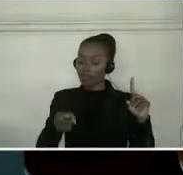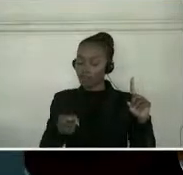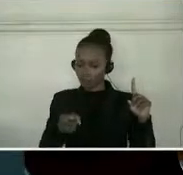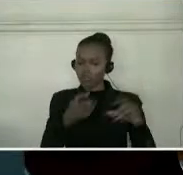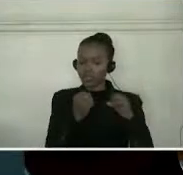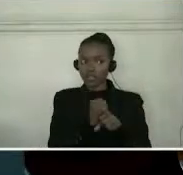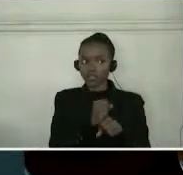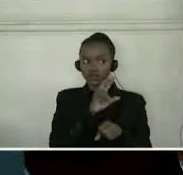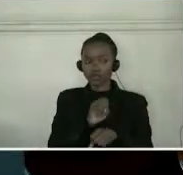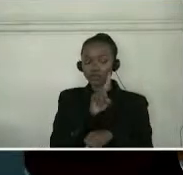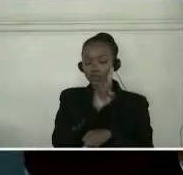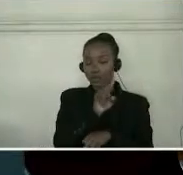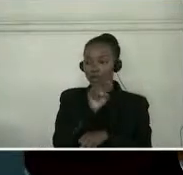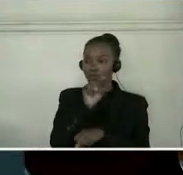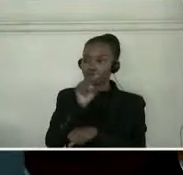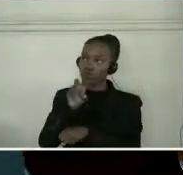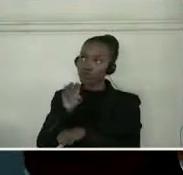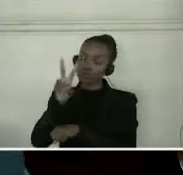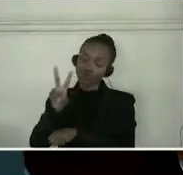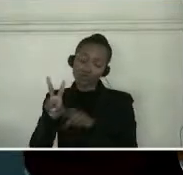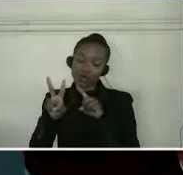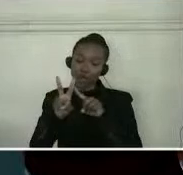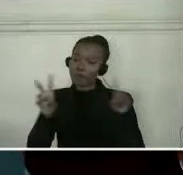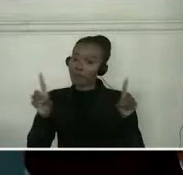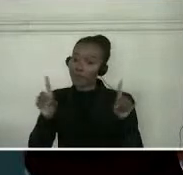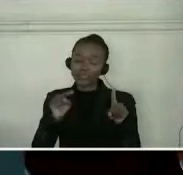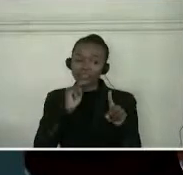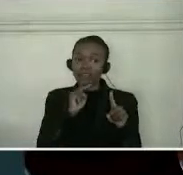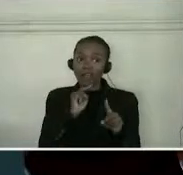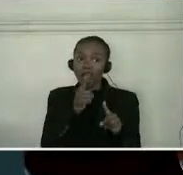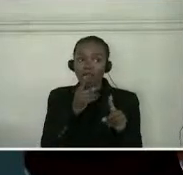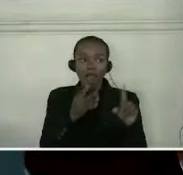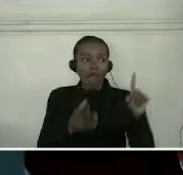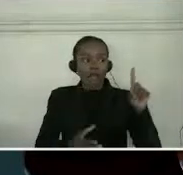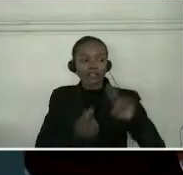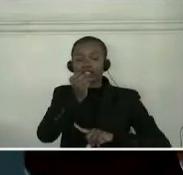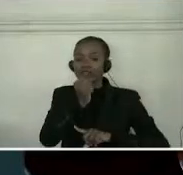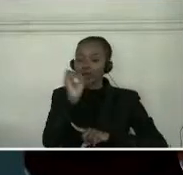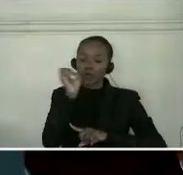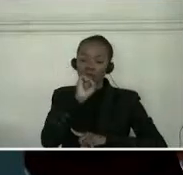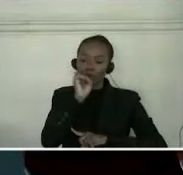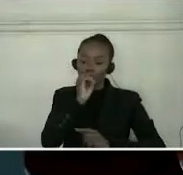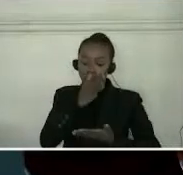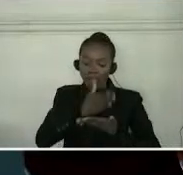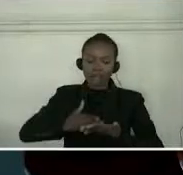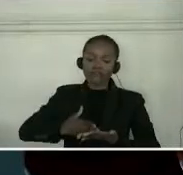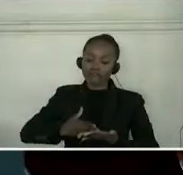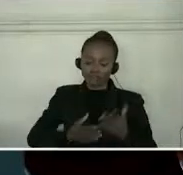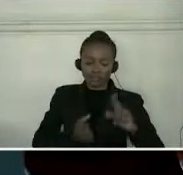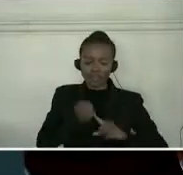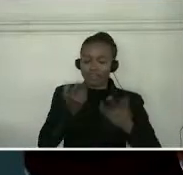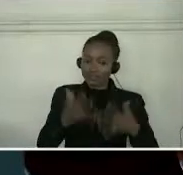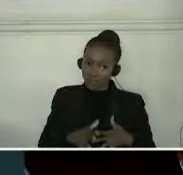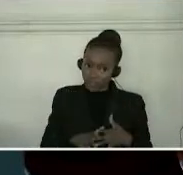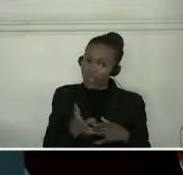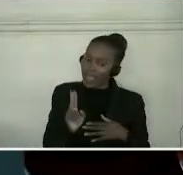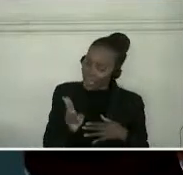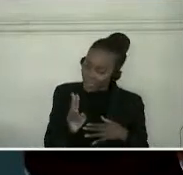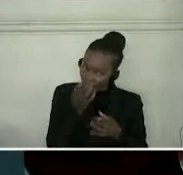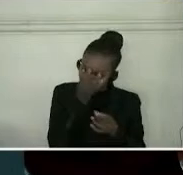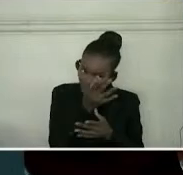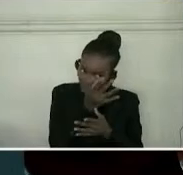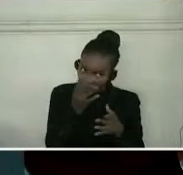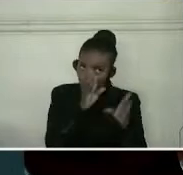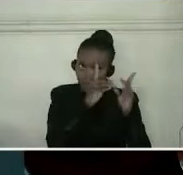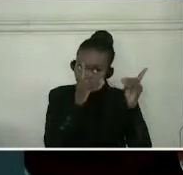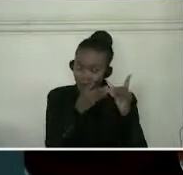programs and events however just over half of these targets could be reached again this department as a serious challenge in terms